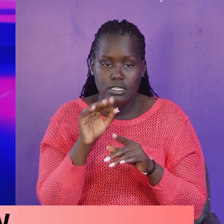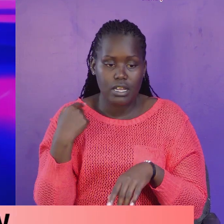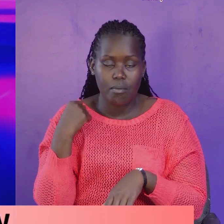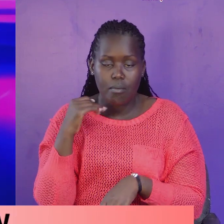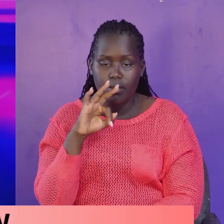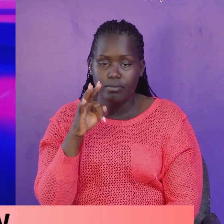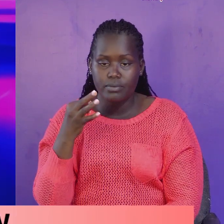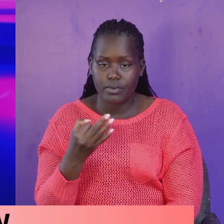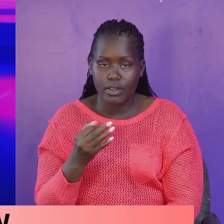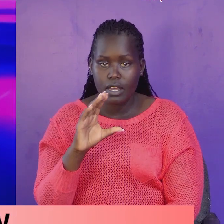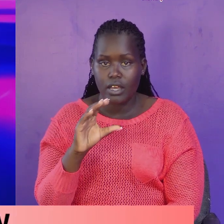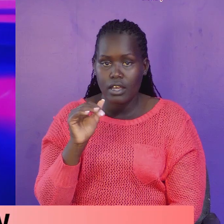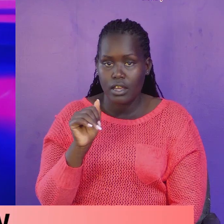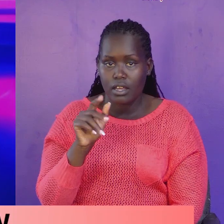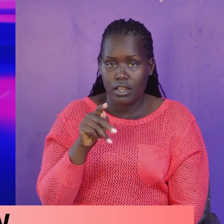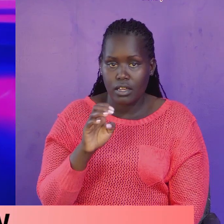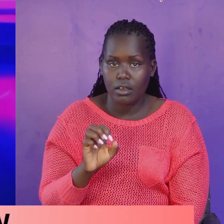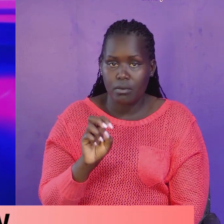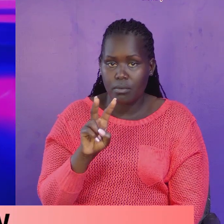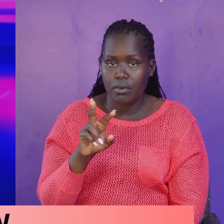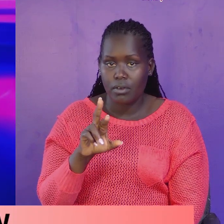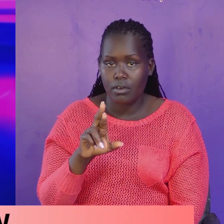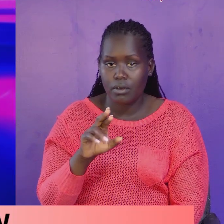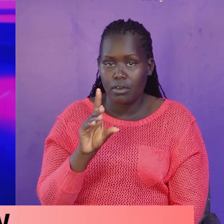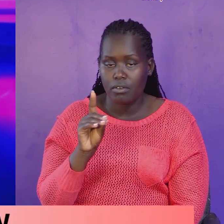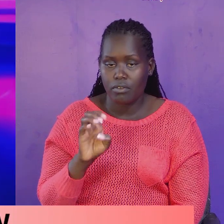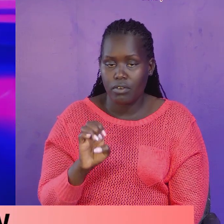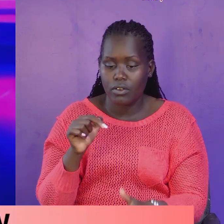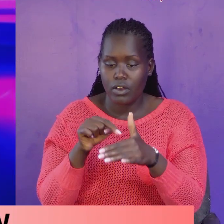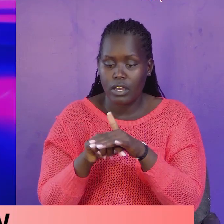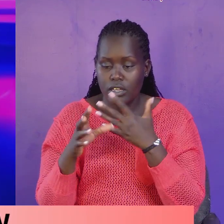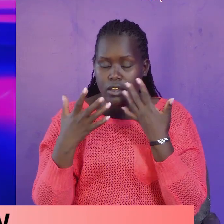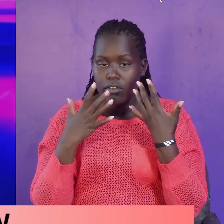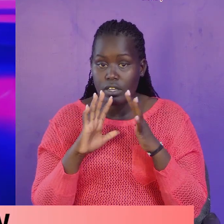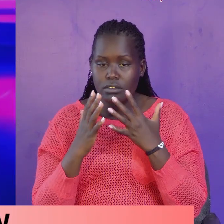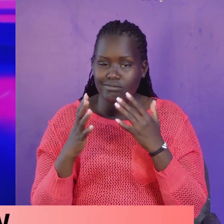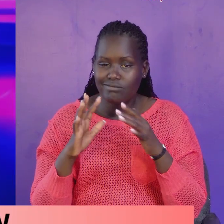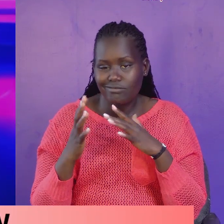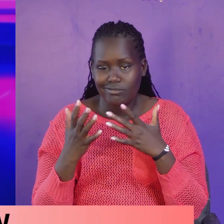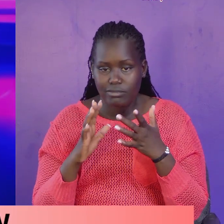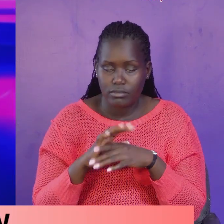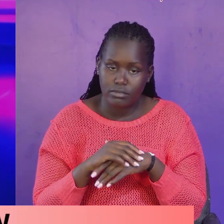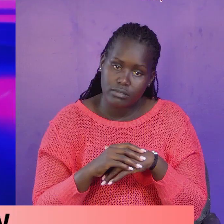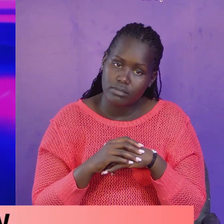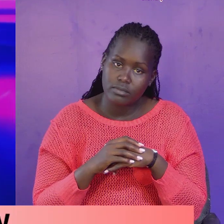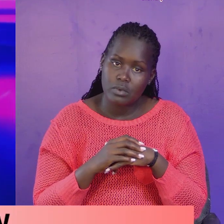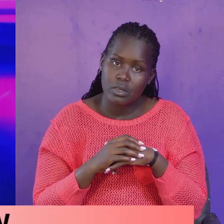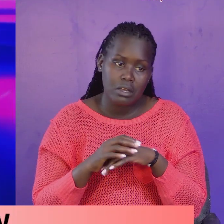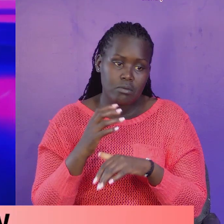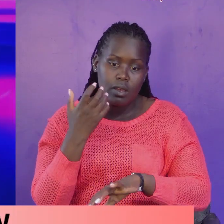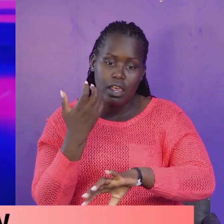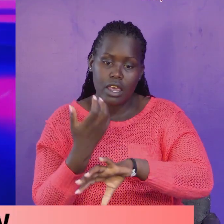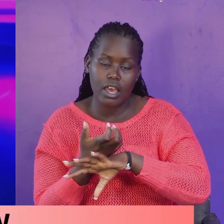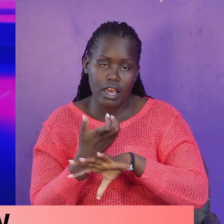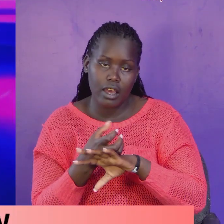So Cape Verde, I can say wako ndani already. yeah, Although it's somehow very tight.